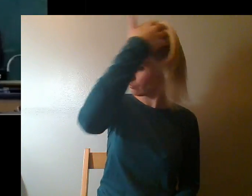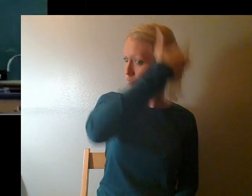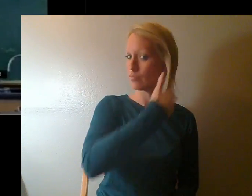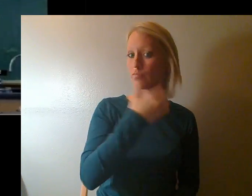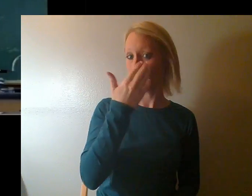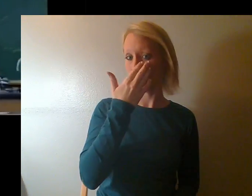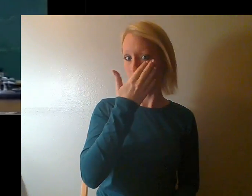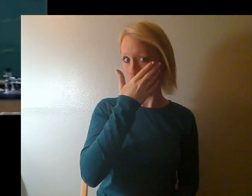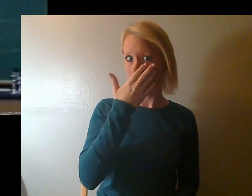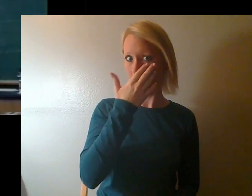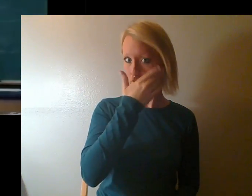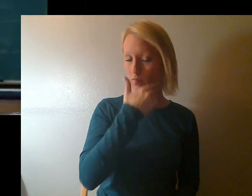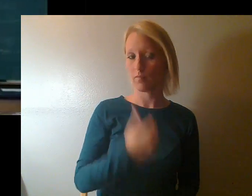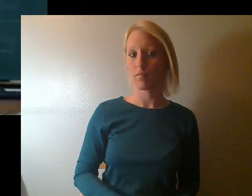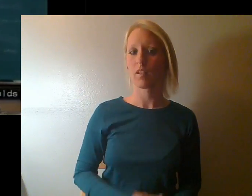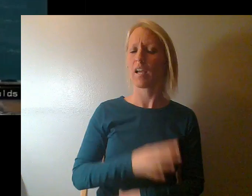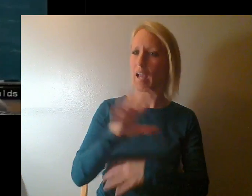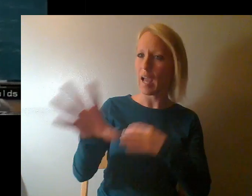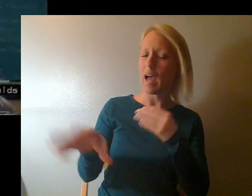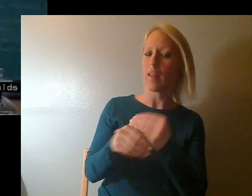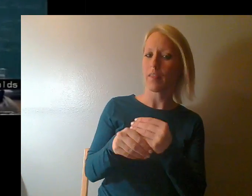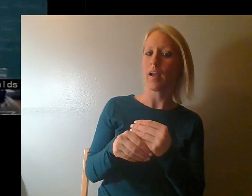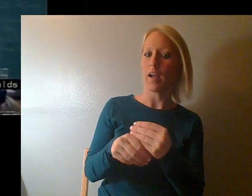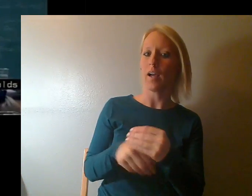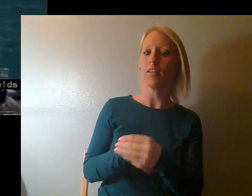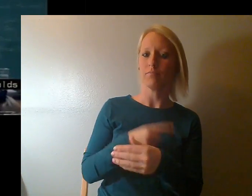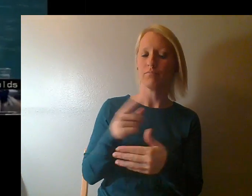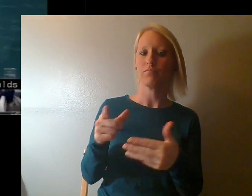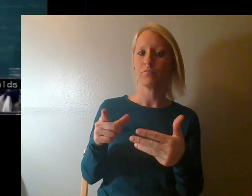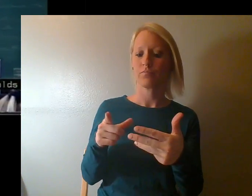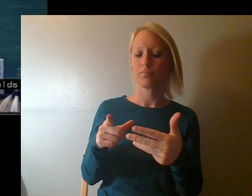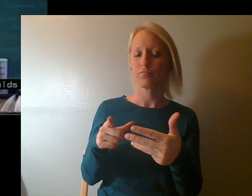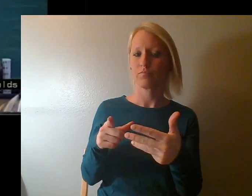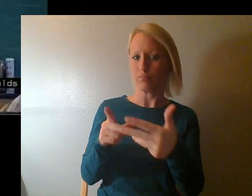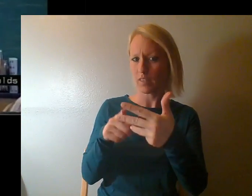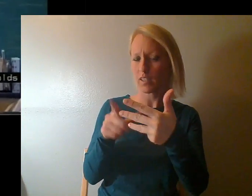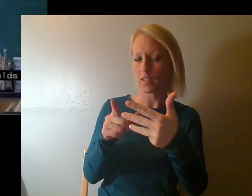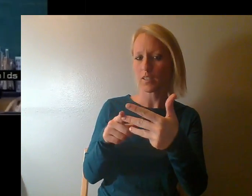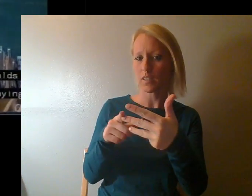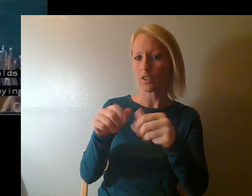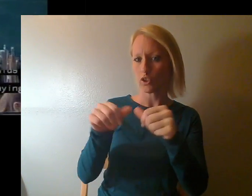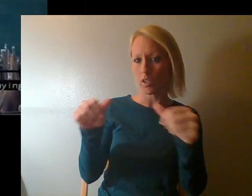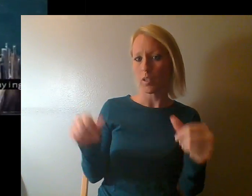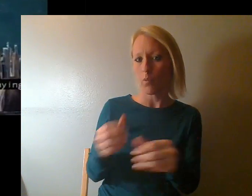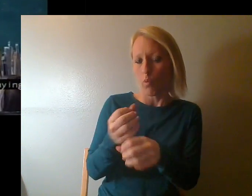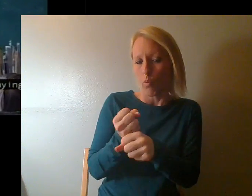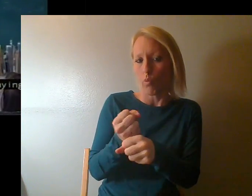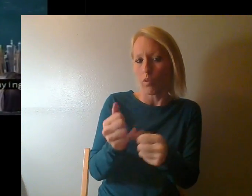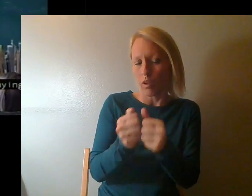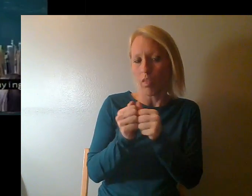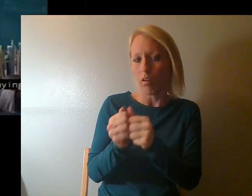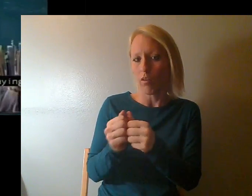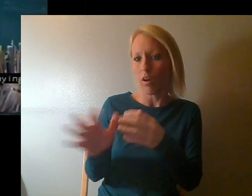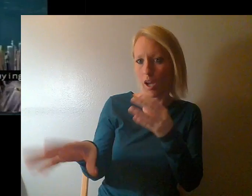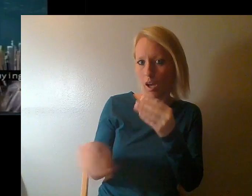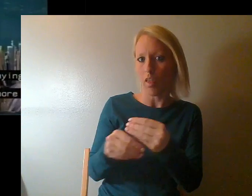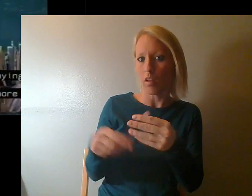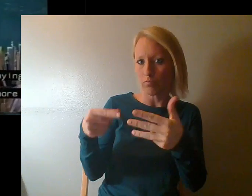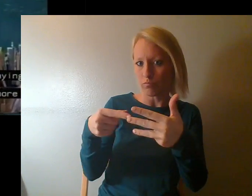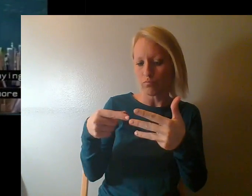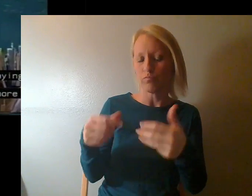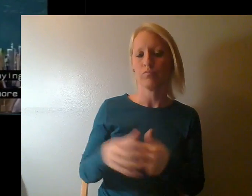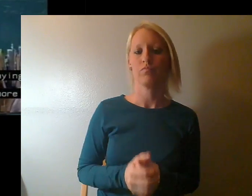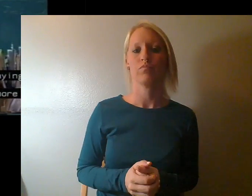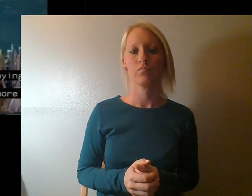Okay, you can add that to gives the cell shape and holds it together. Okay, that's what Jenny was saying too. All right, so the cell